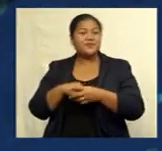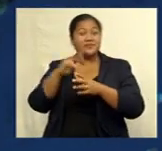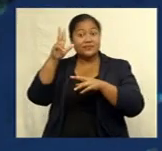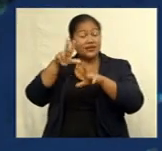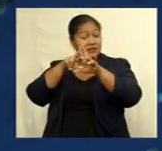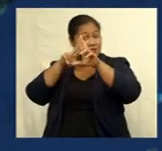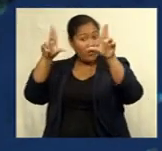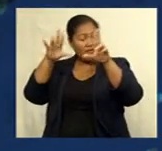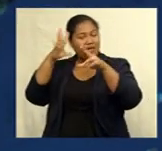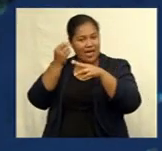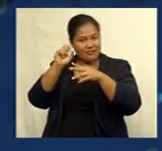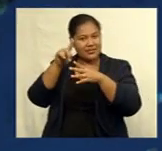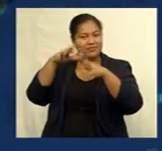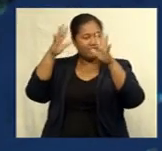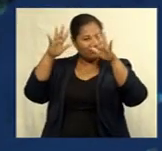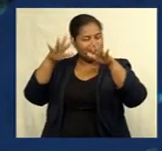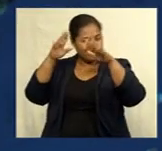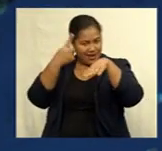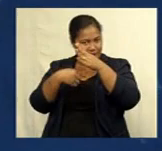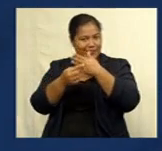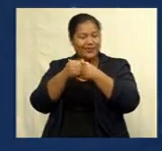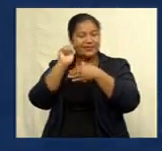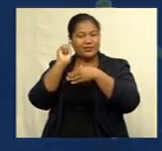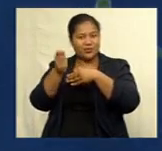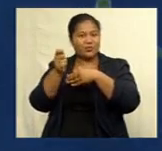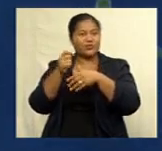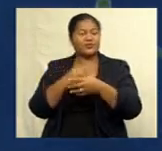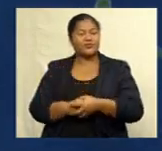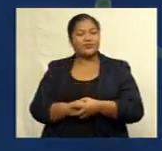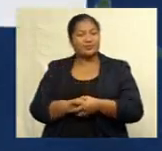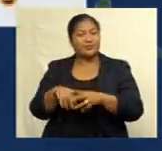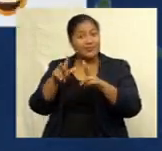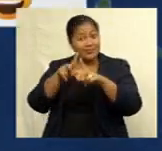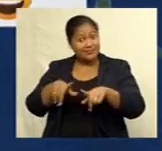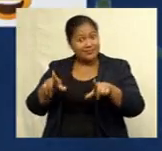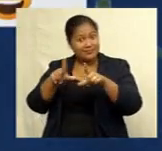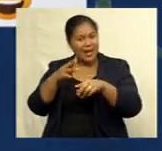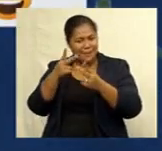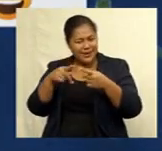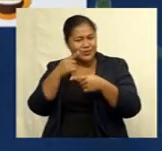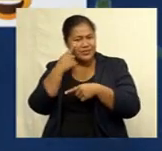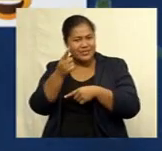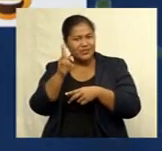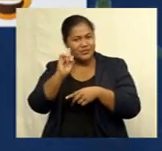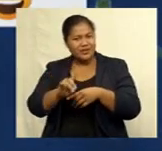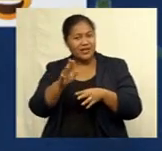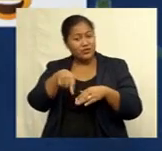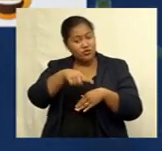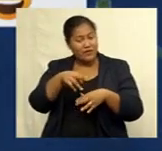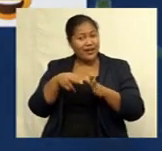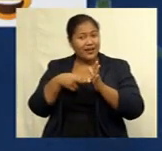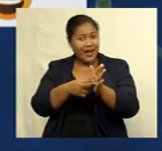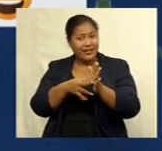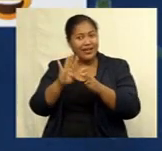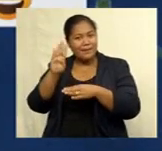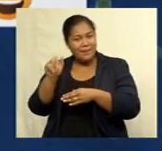north, occasional rain was experienced as well. Locations we are checking out today are Suva, Nadi and